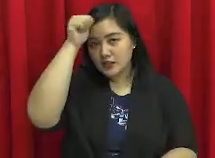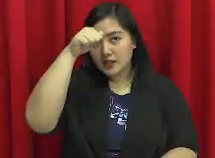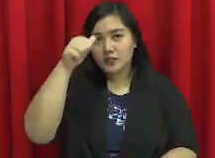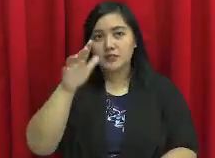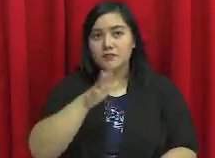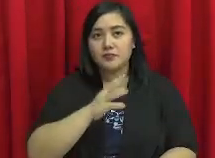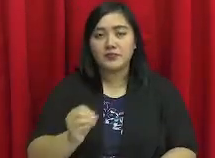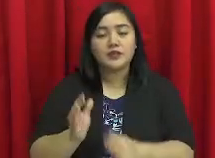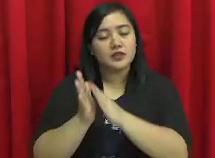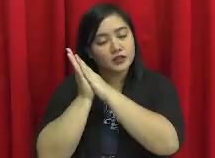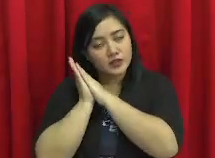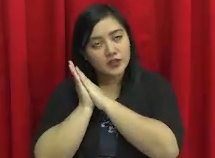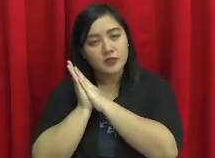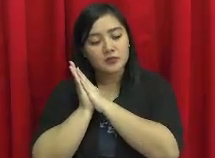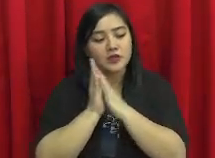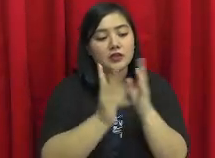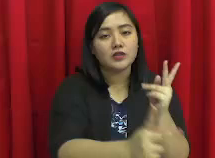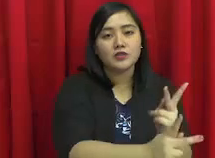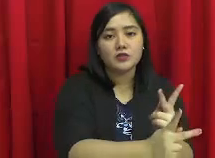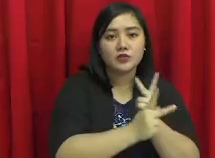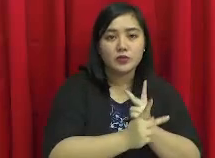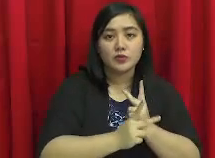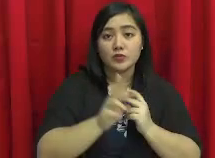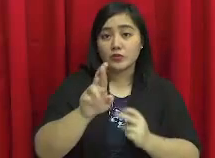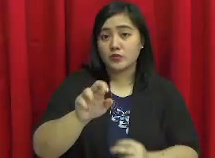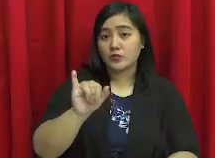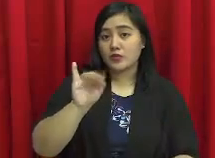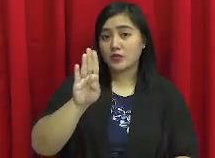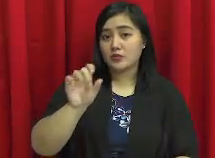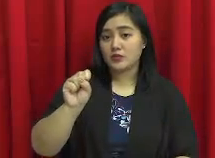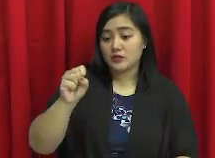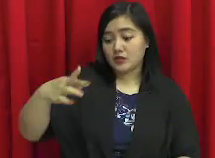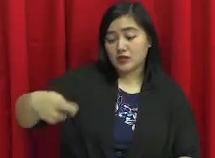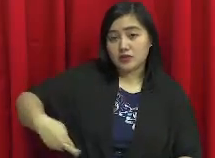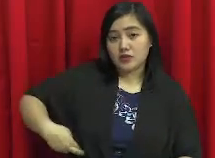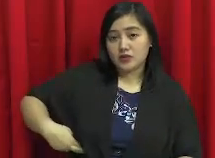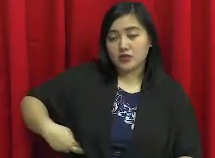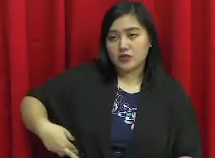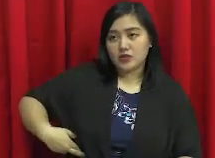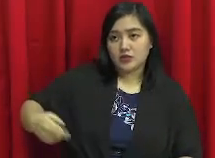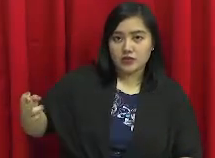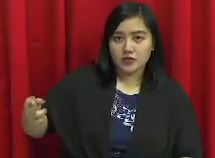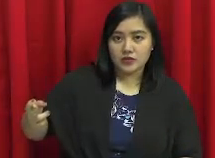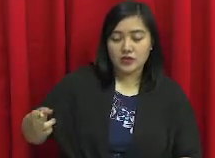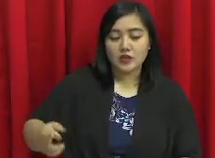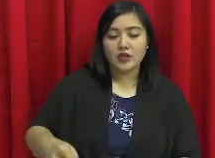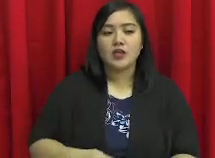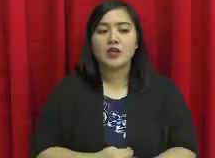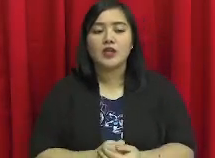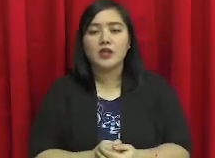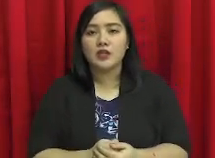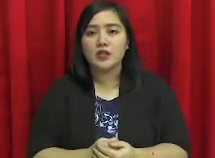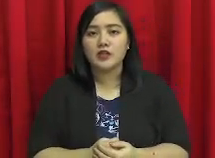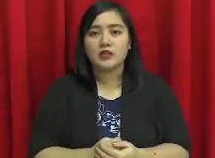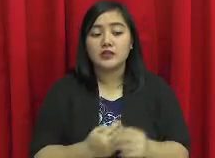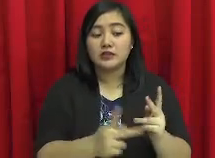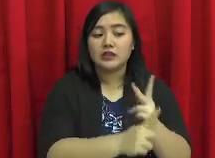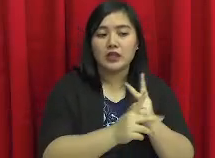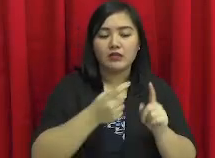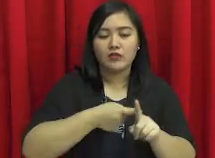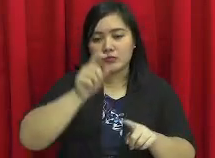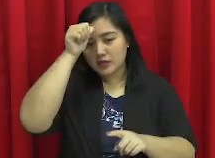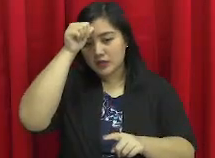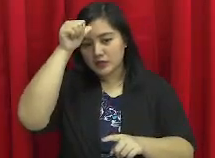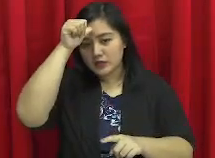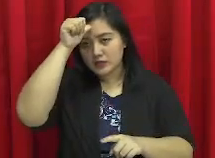and closed up the flesh instead thereof. Mm. And the rib which the Lord God had taken, it's the